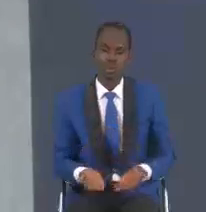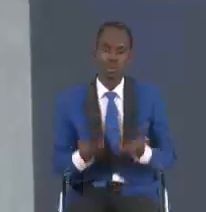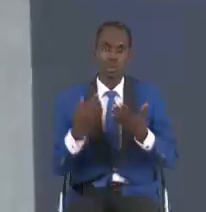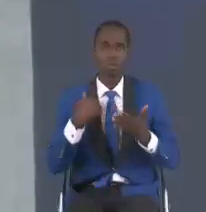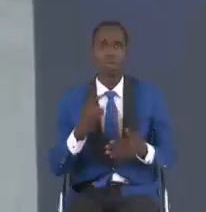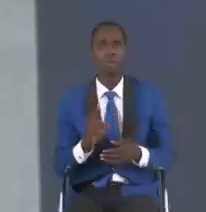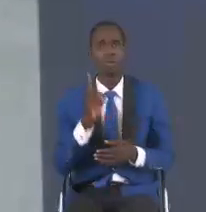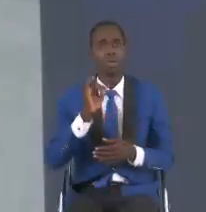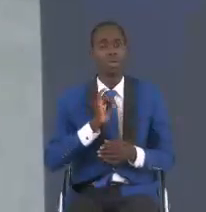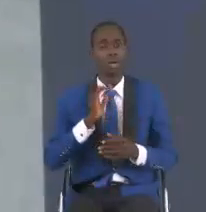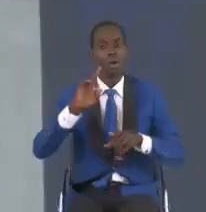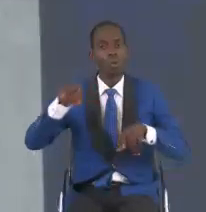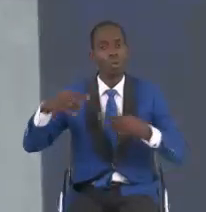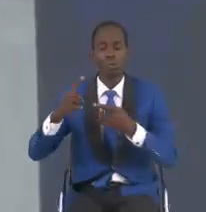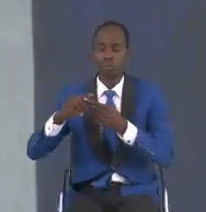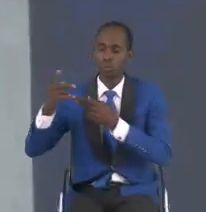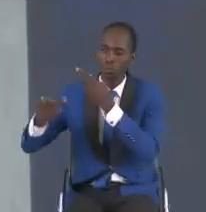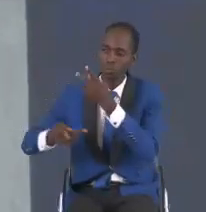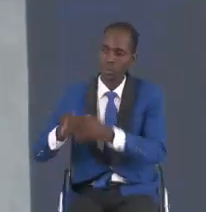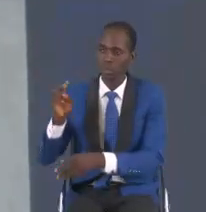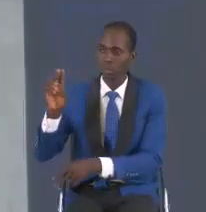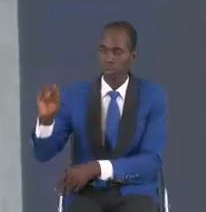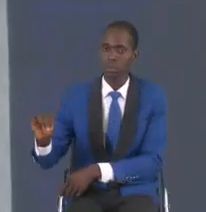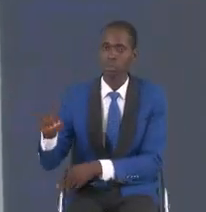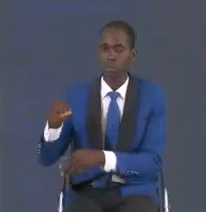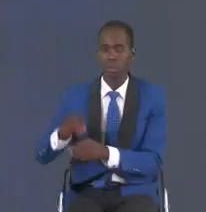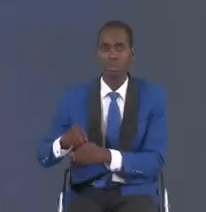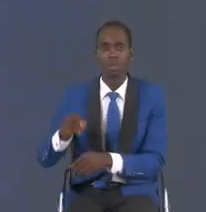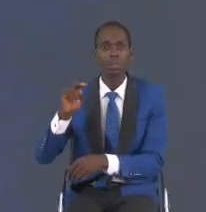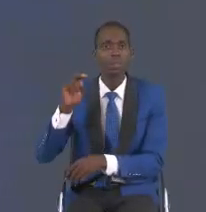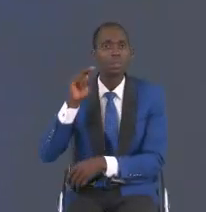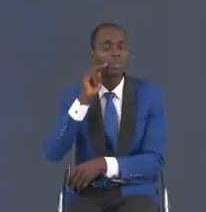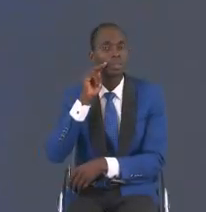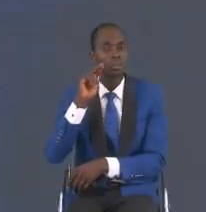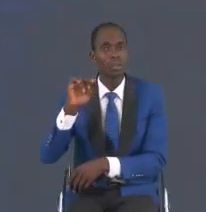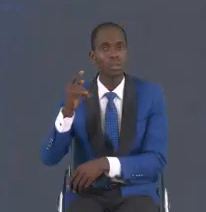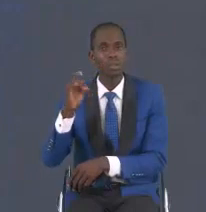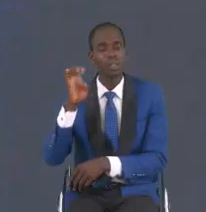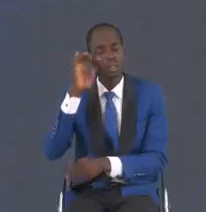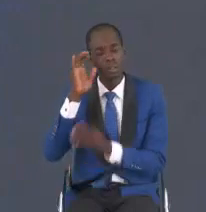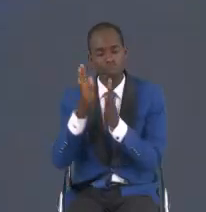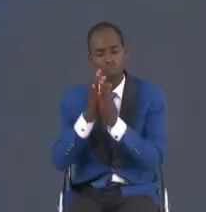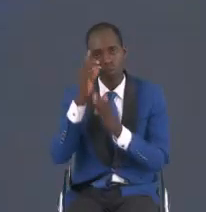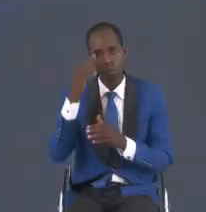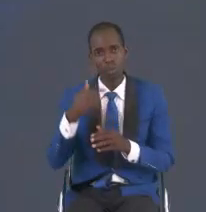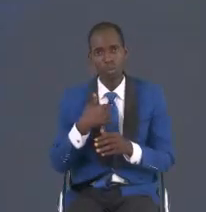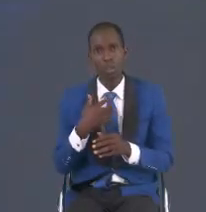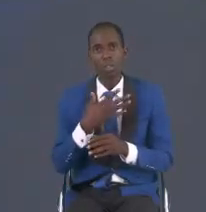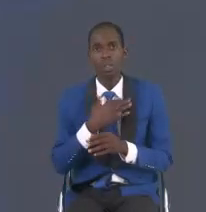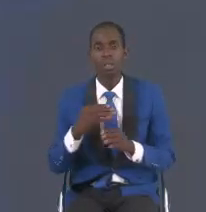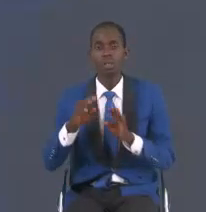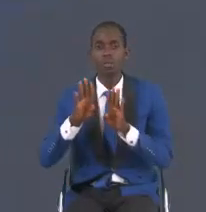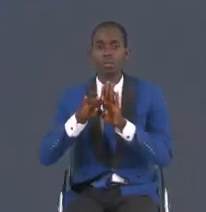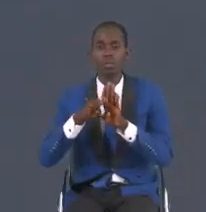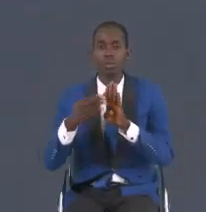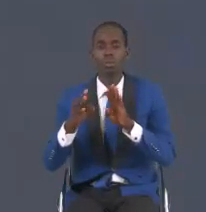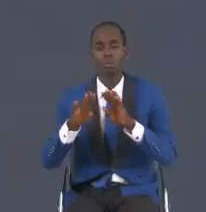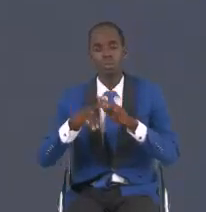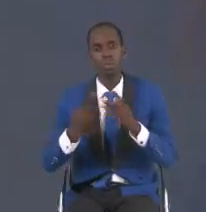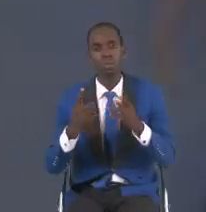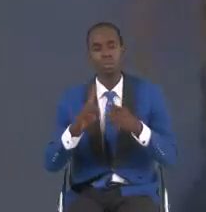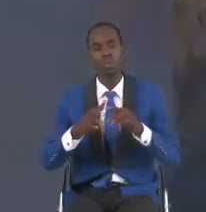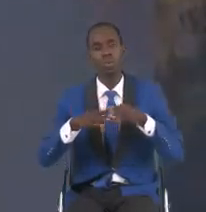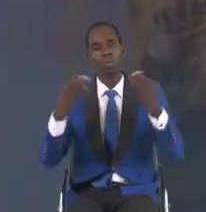to visit him in Nigeria. He prayed for me, and doors began to open for me.